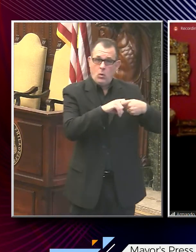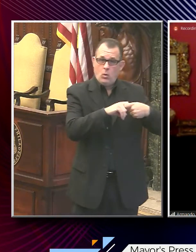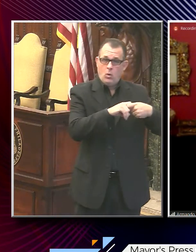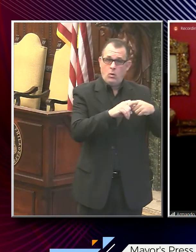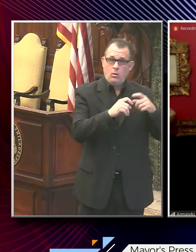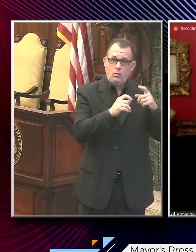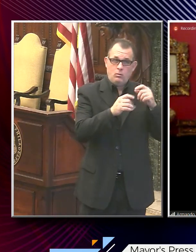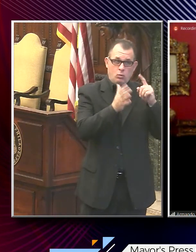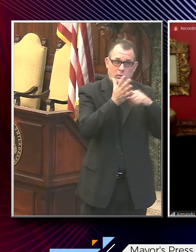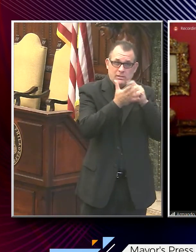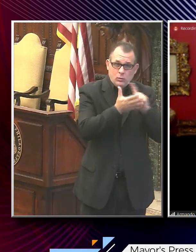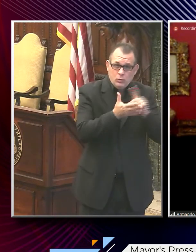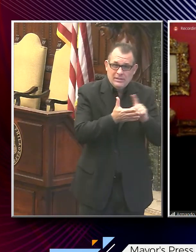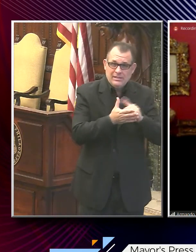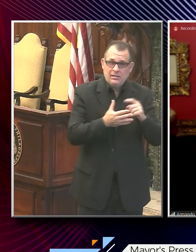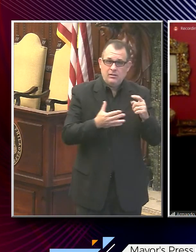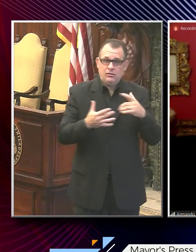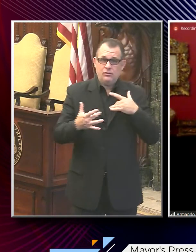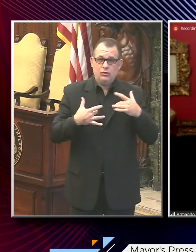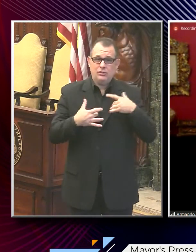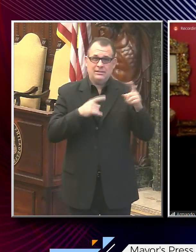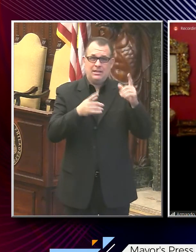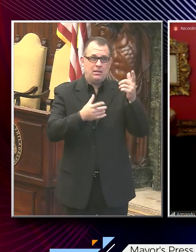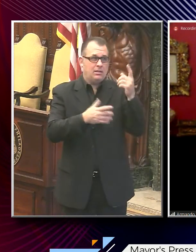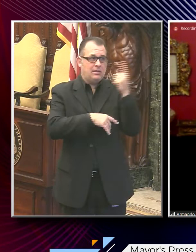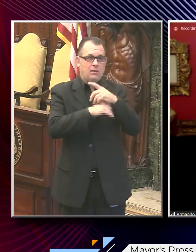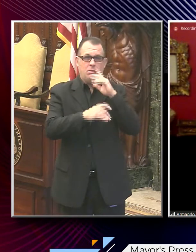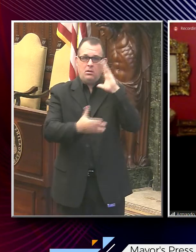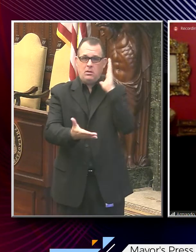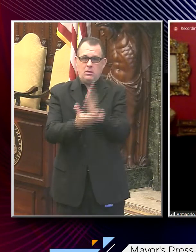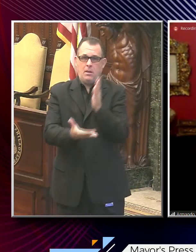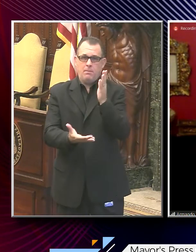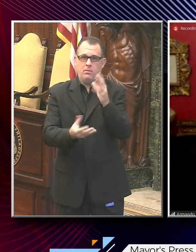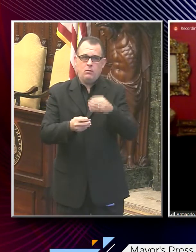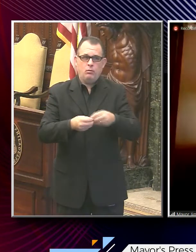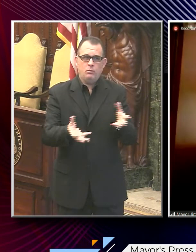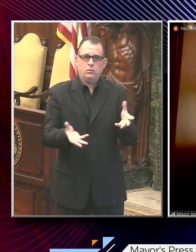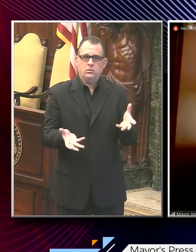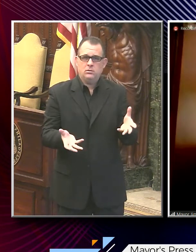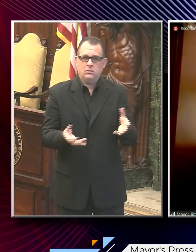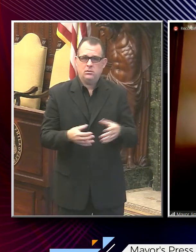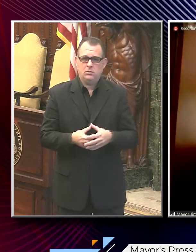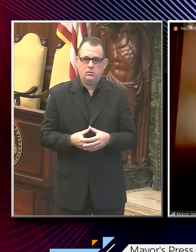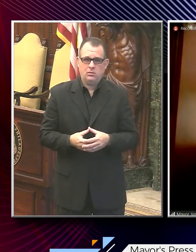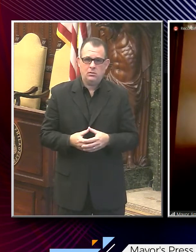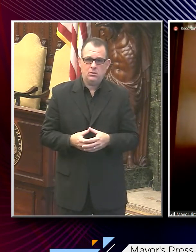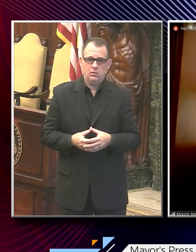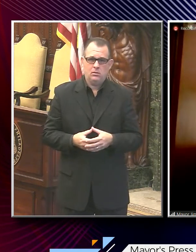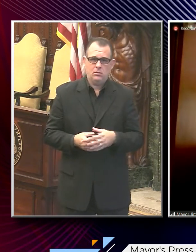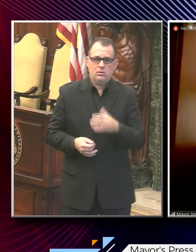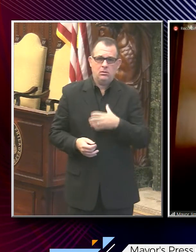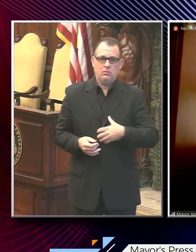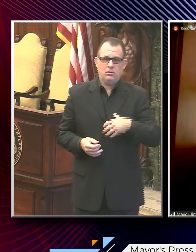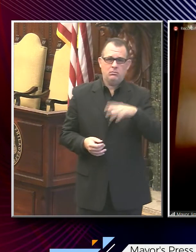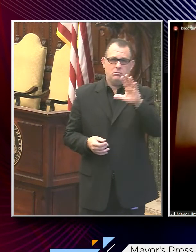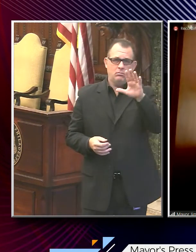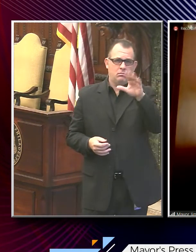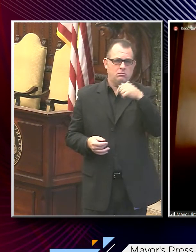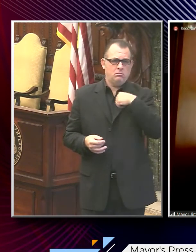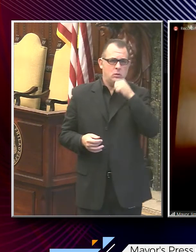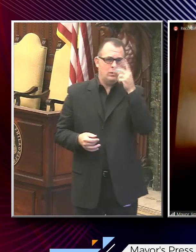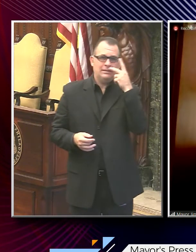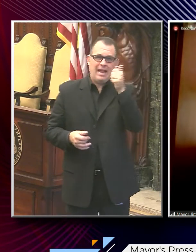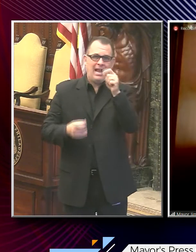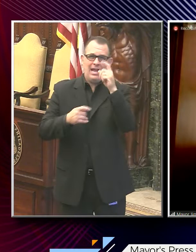is there's going to be a date that you foresee in which this food distribution effort is going to stop. I don't see a date for certain that this